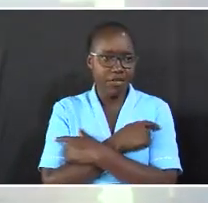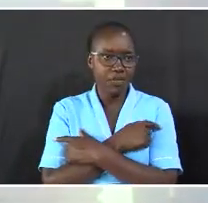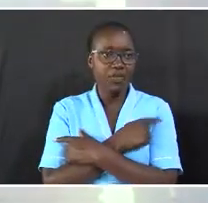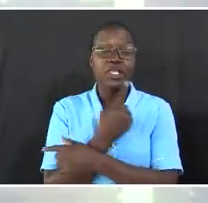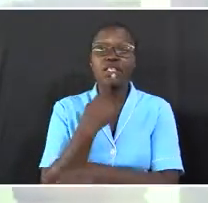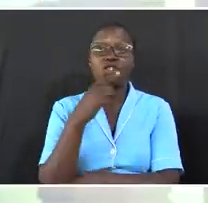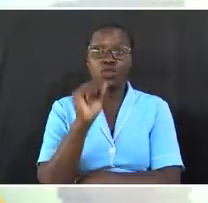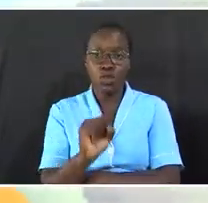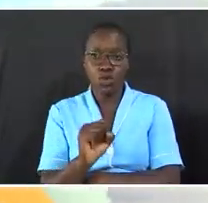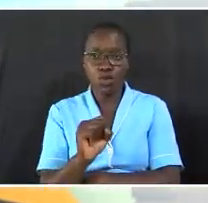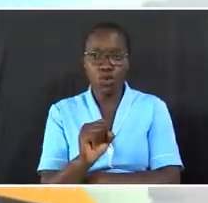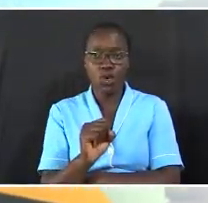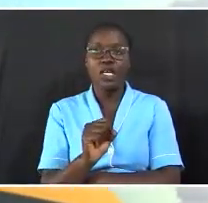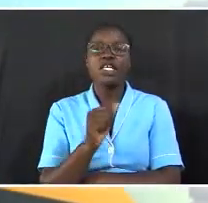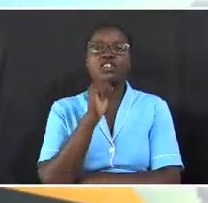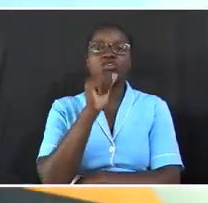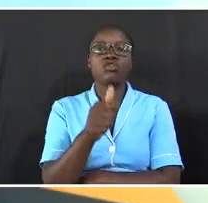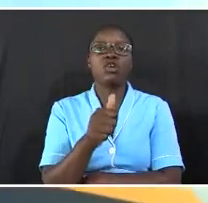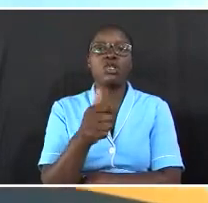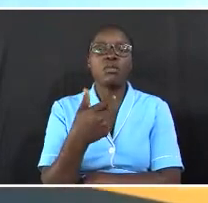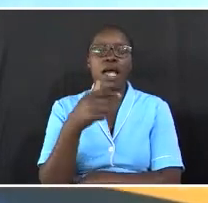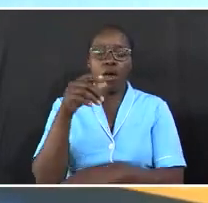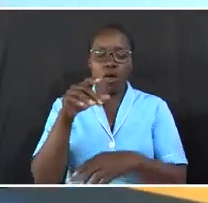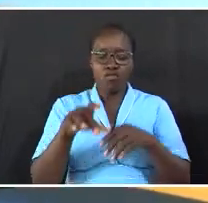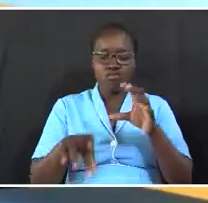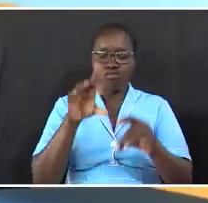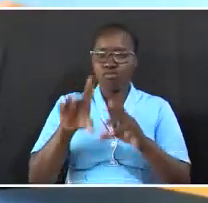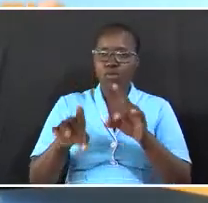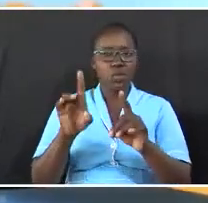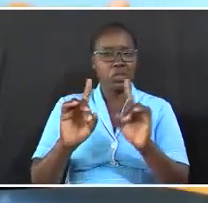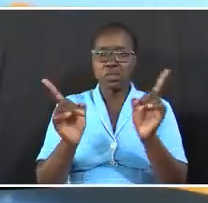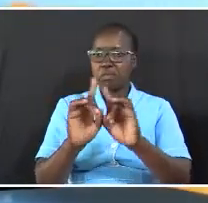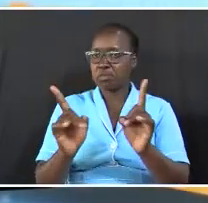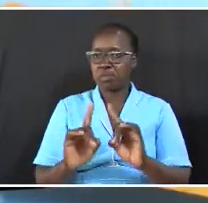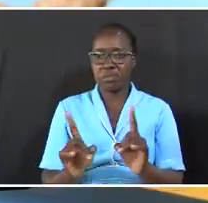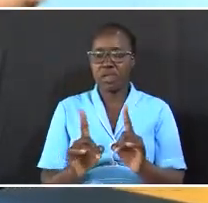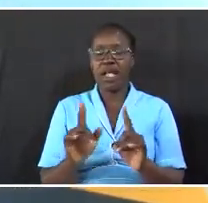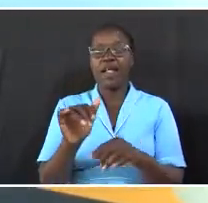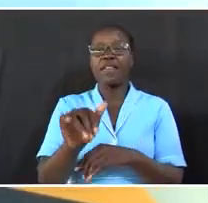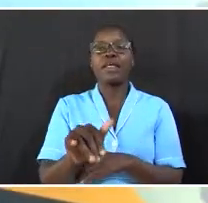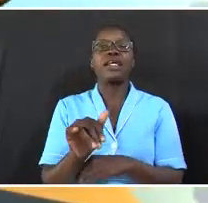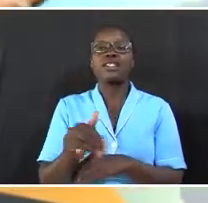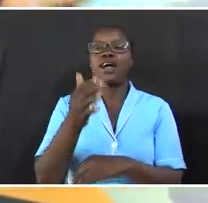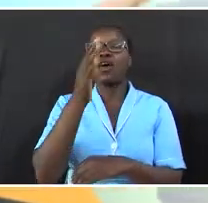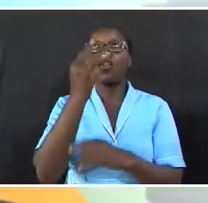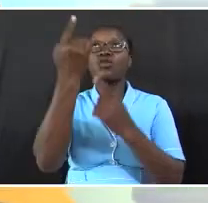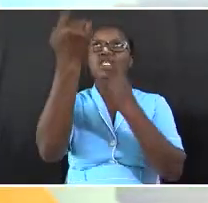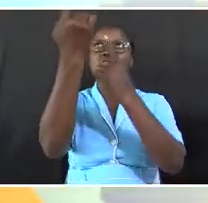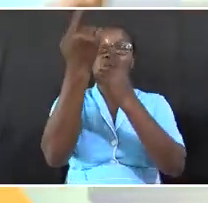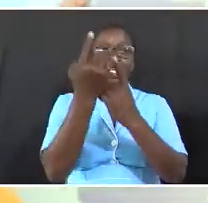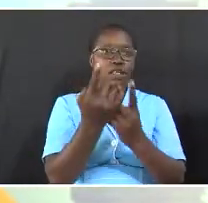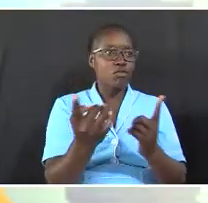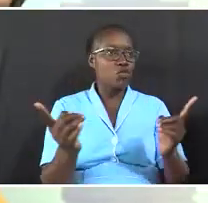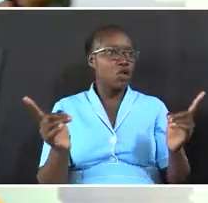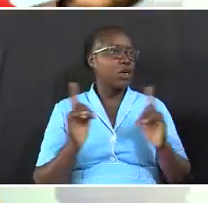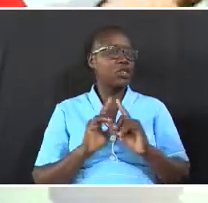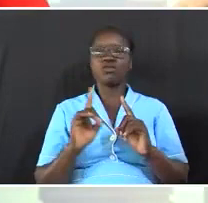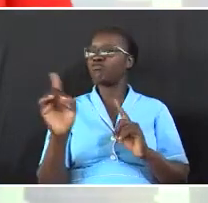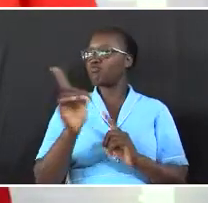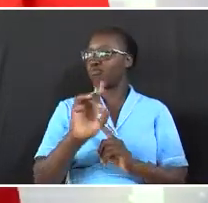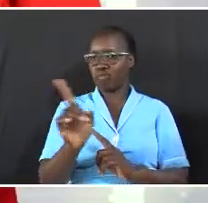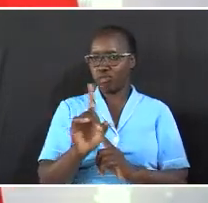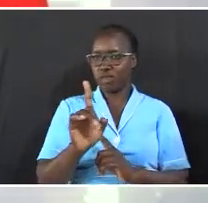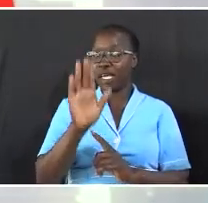And so, it is not by our choice that God came to us. He chose to love